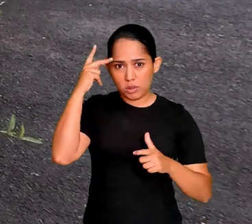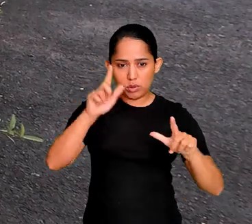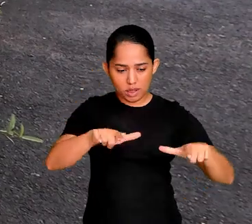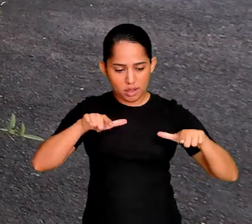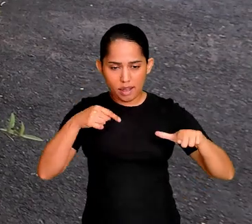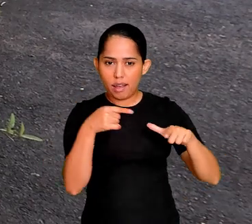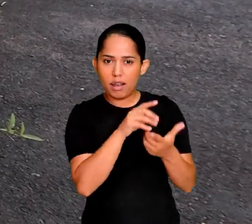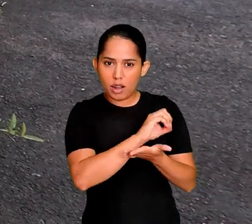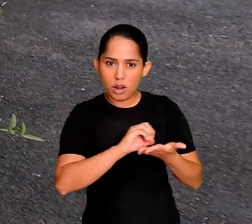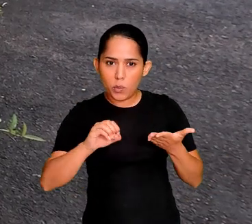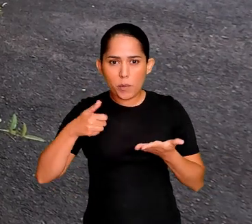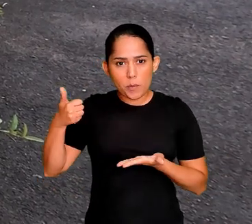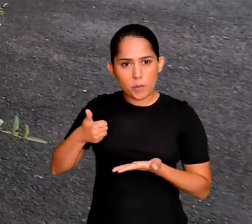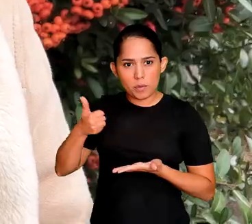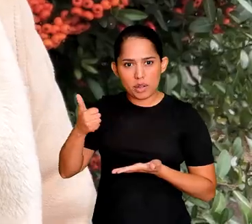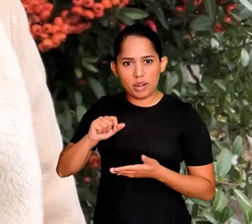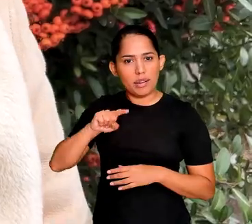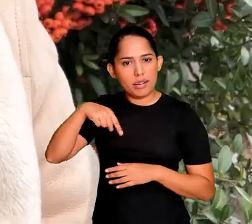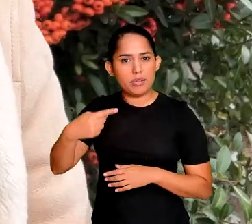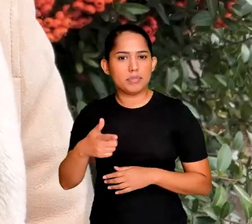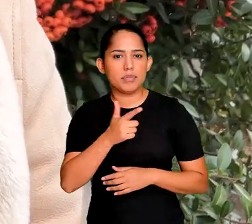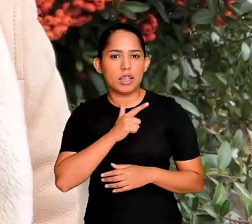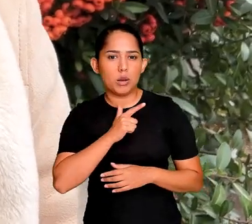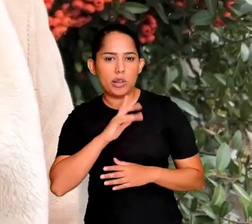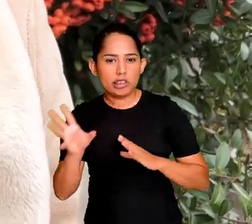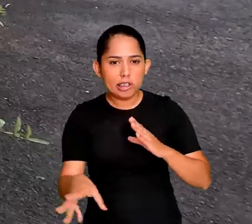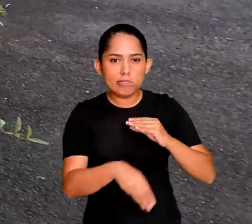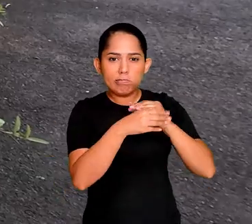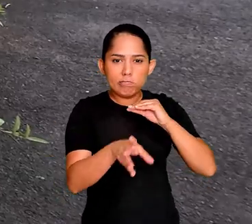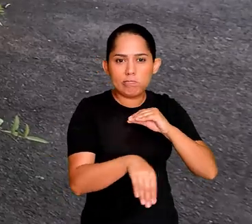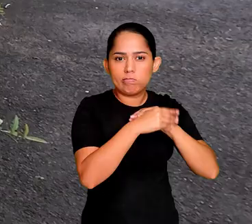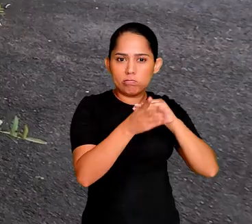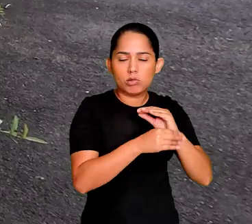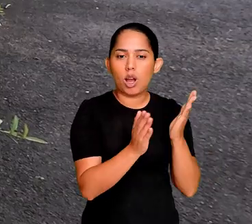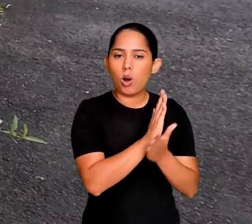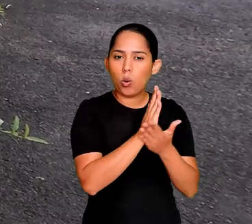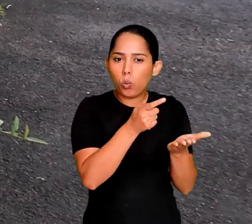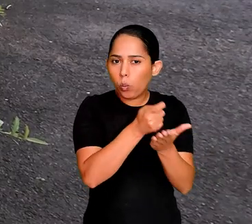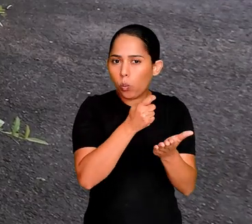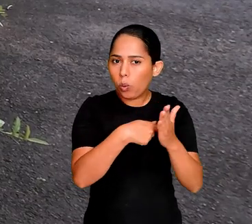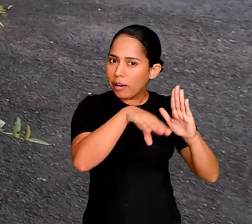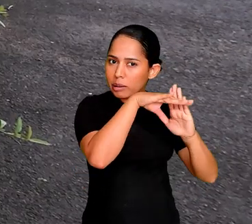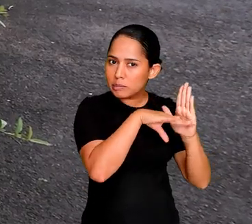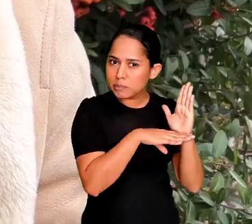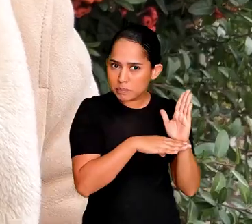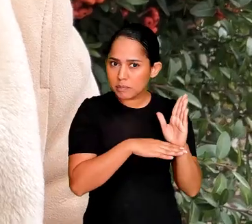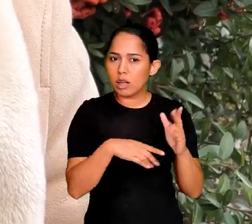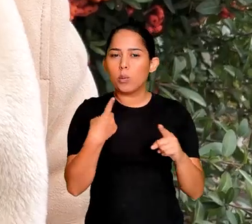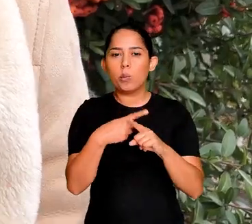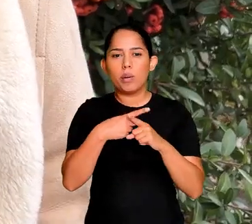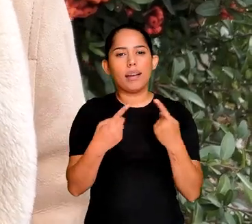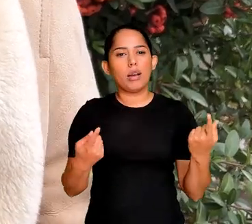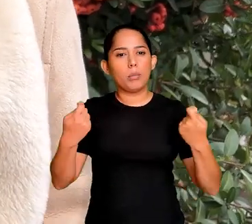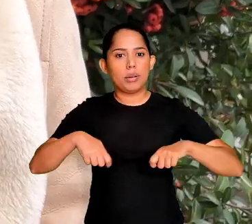most people are organic certified first. And then on top of that, there are additional requirements. Things like